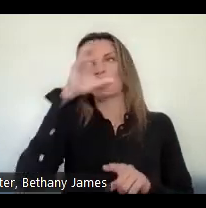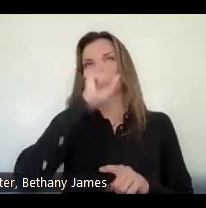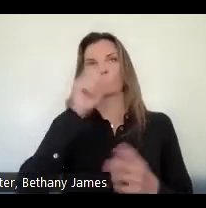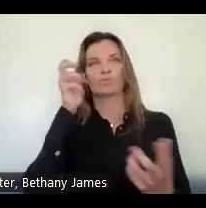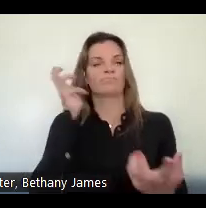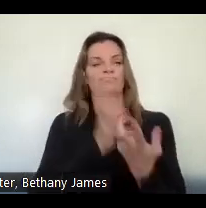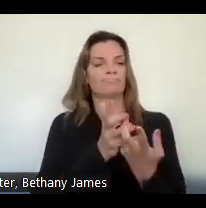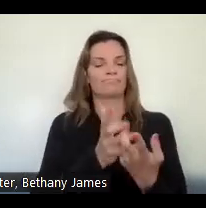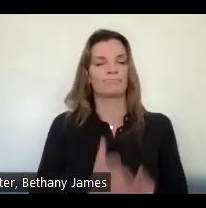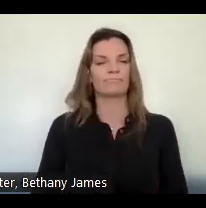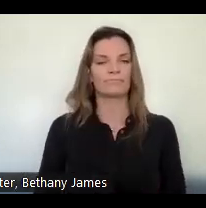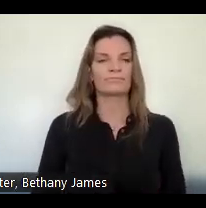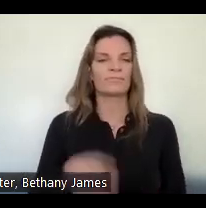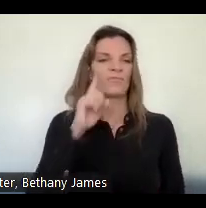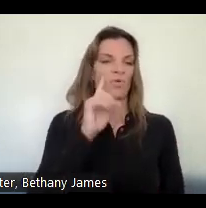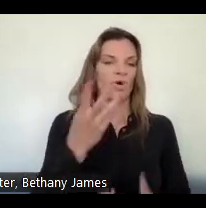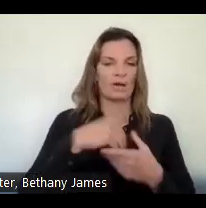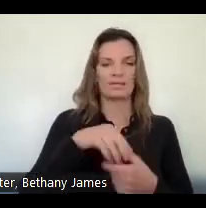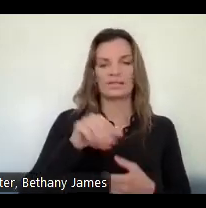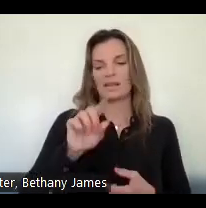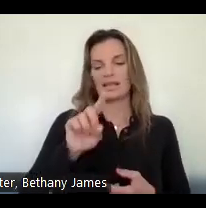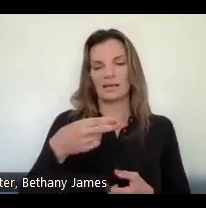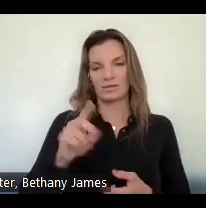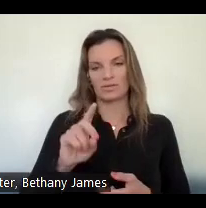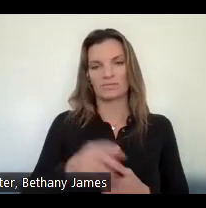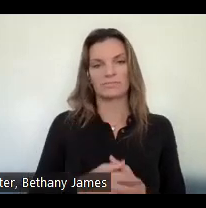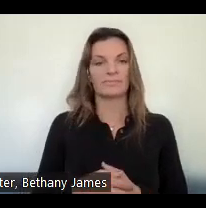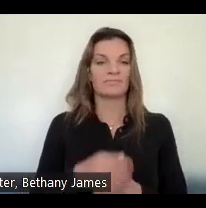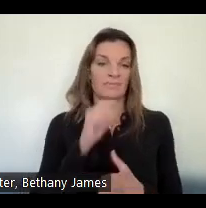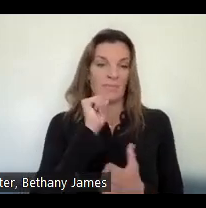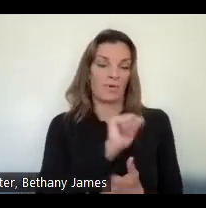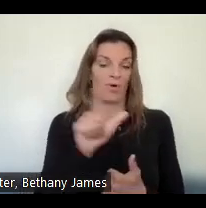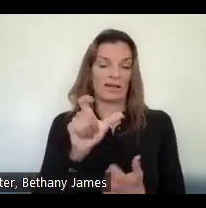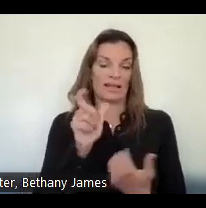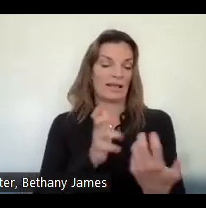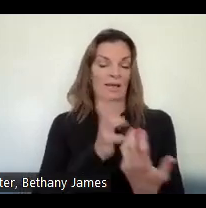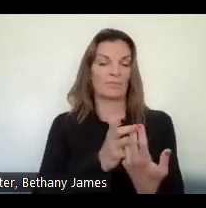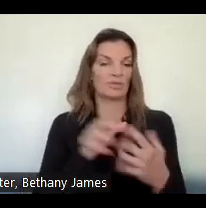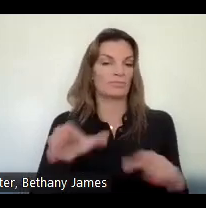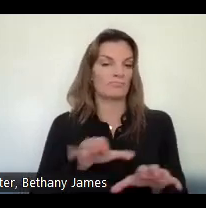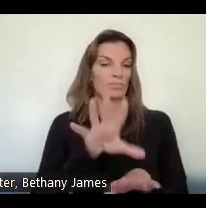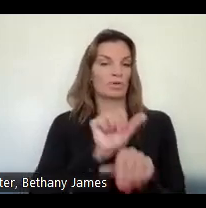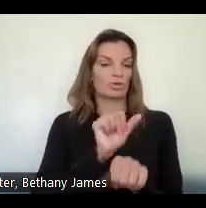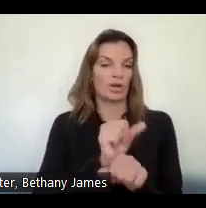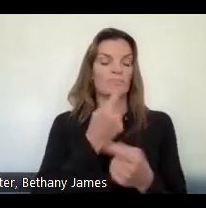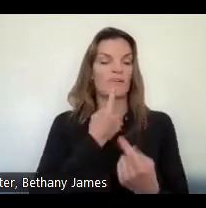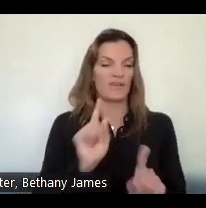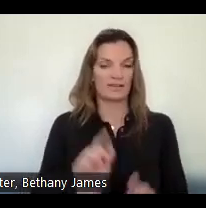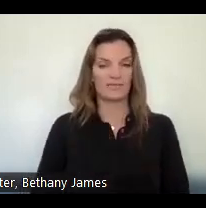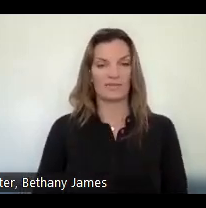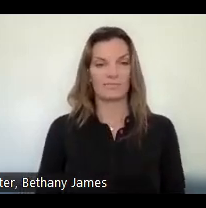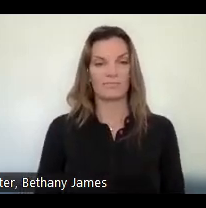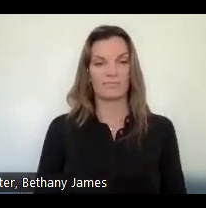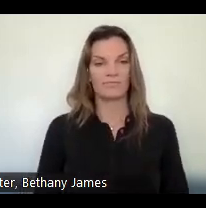with ADHD. And then not all individuals will need accommodations to perform their job effectively. The degree